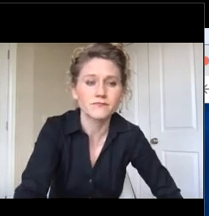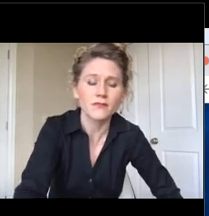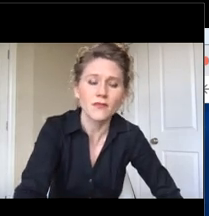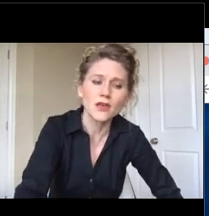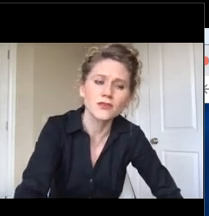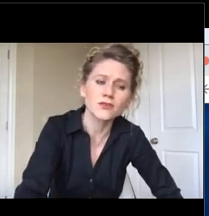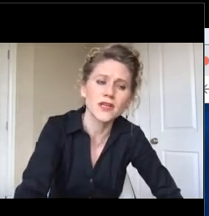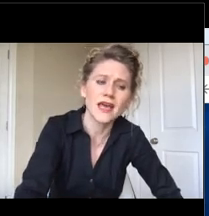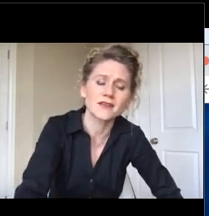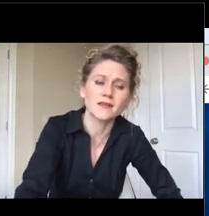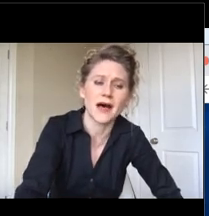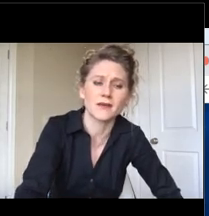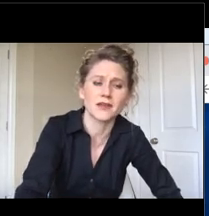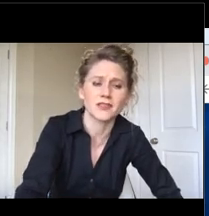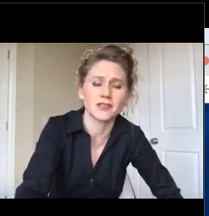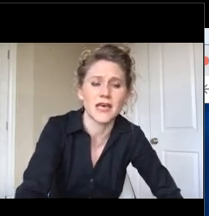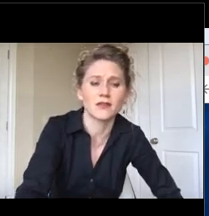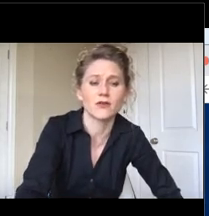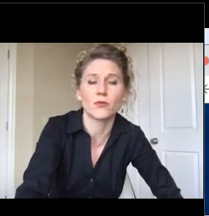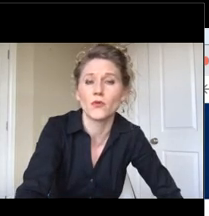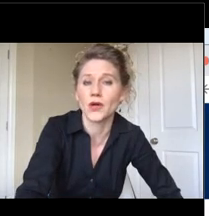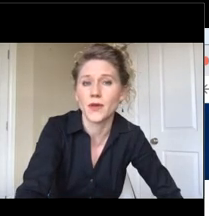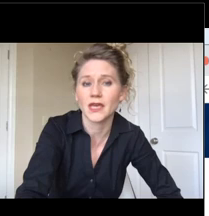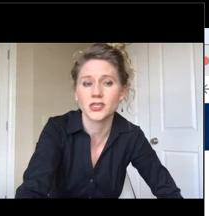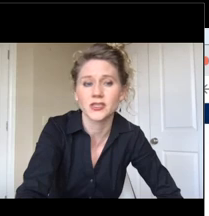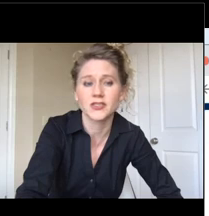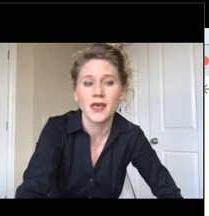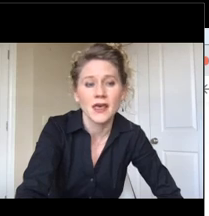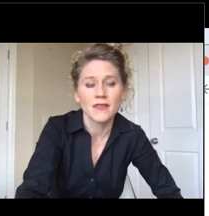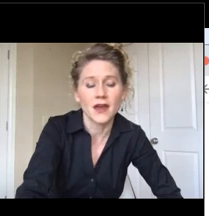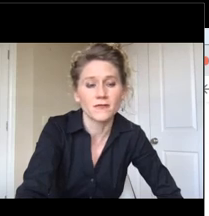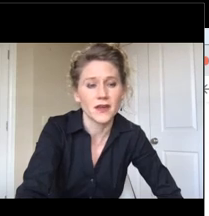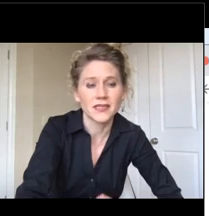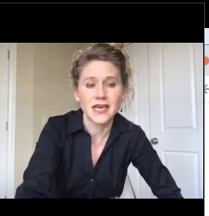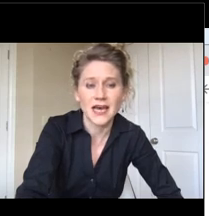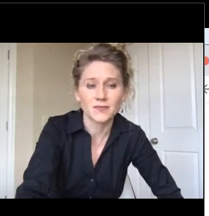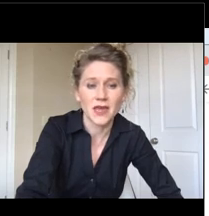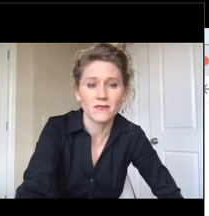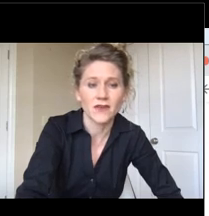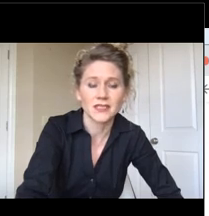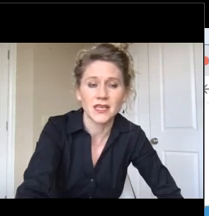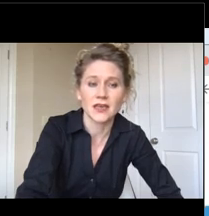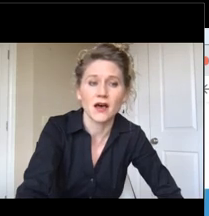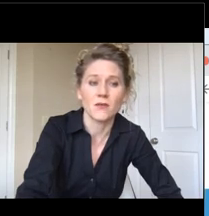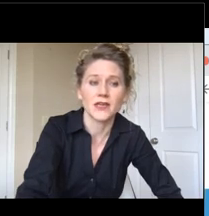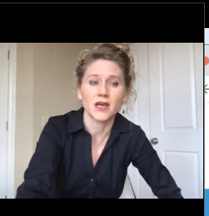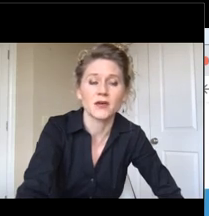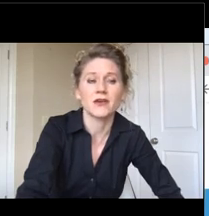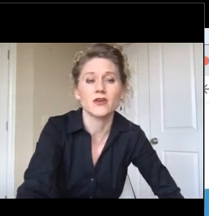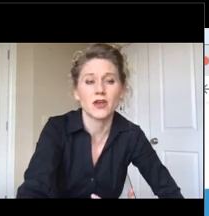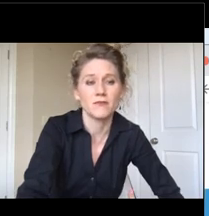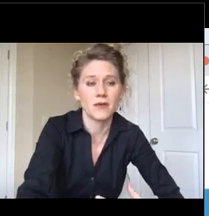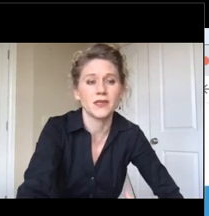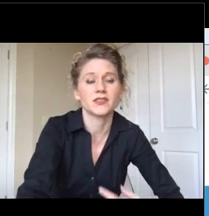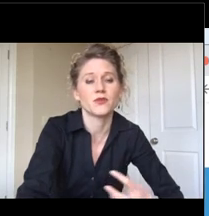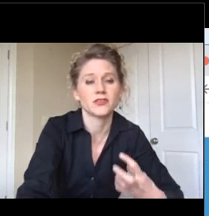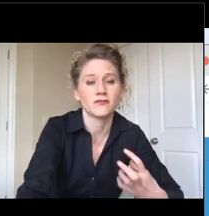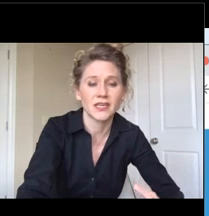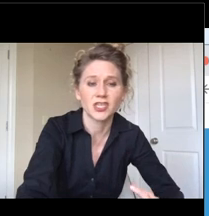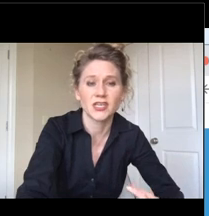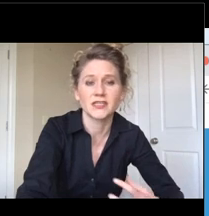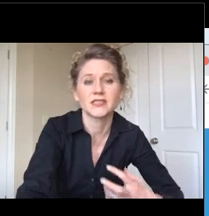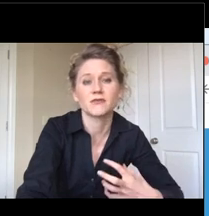that. So scrolling down to the bottom, there's some downloadable one pagers that are very taxpayer facing. They talk about your commitment